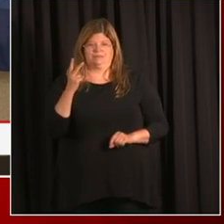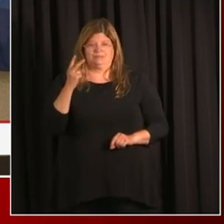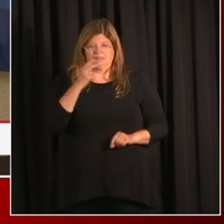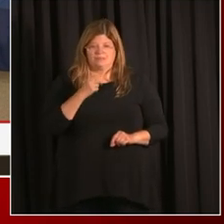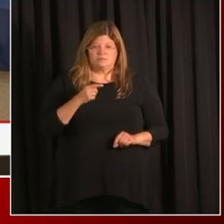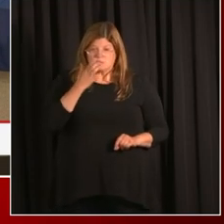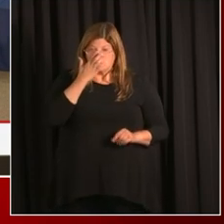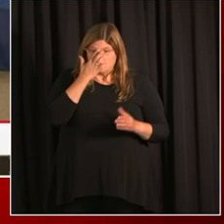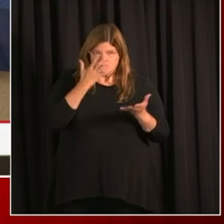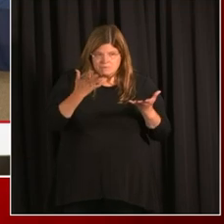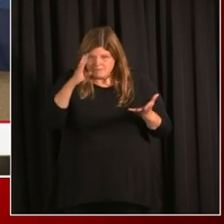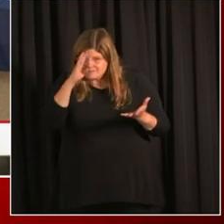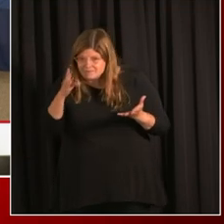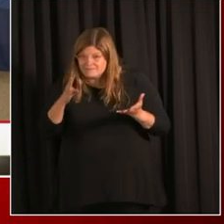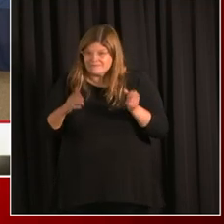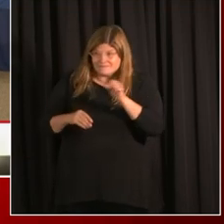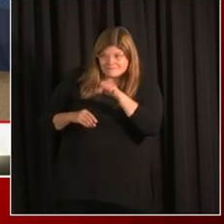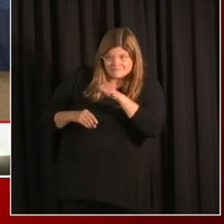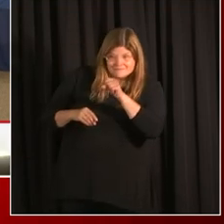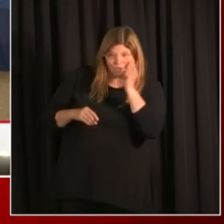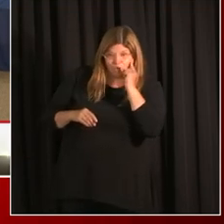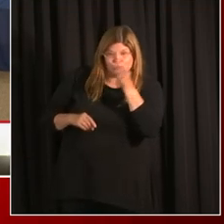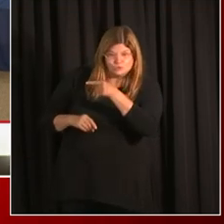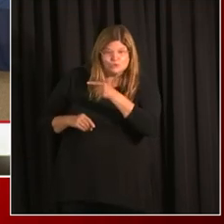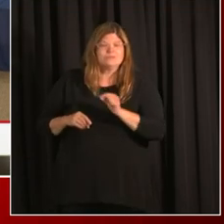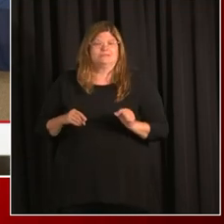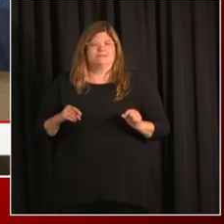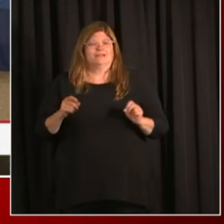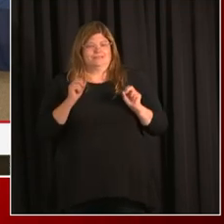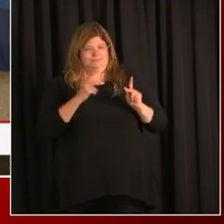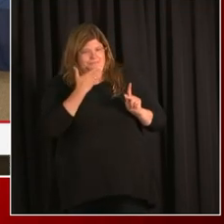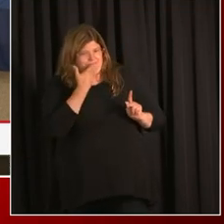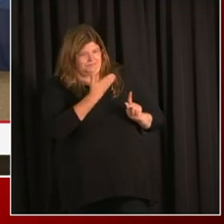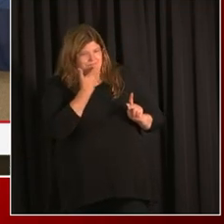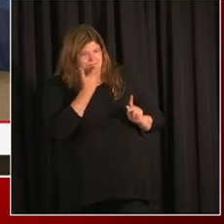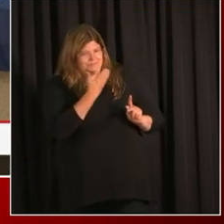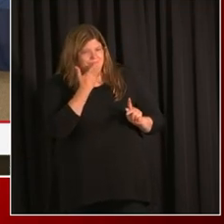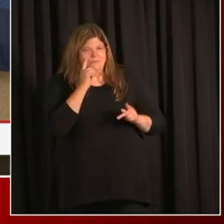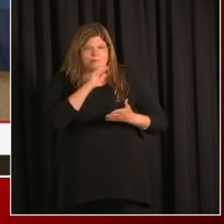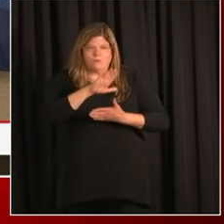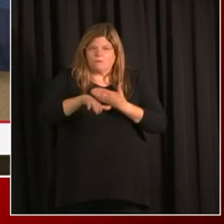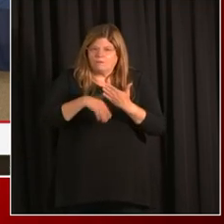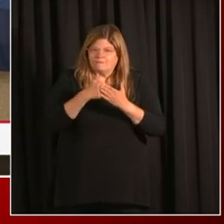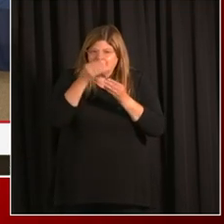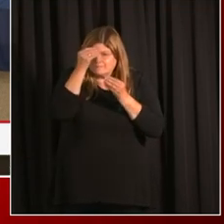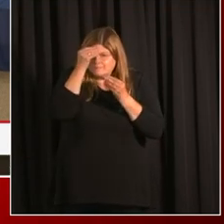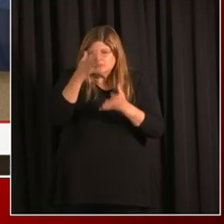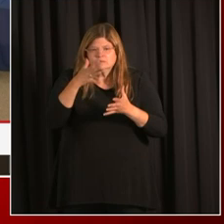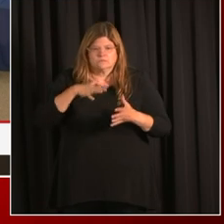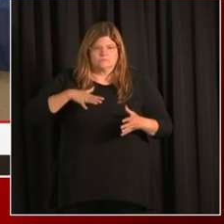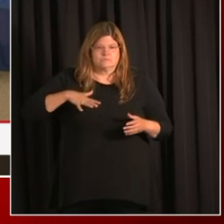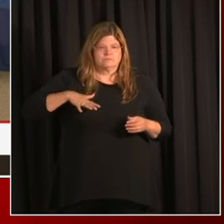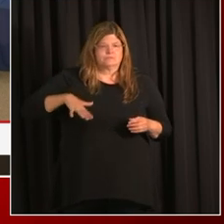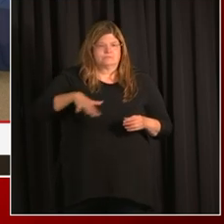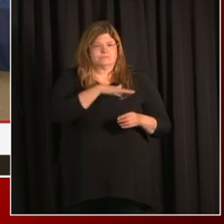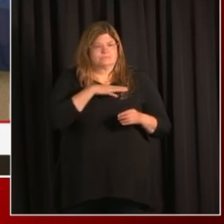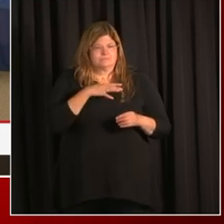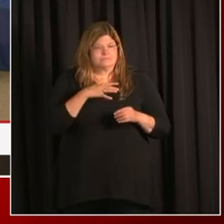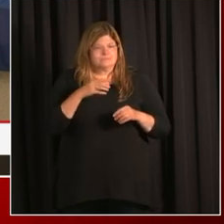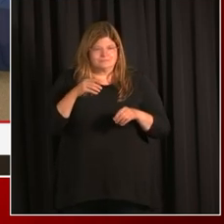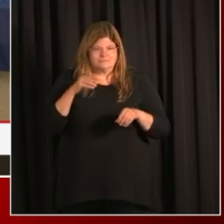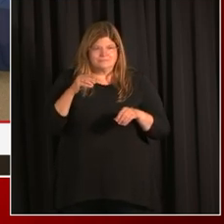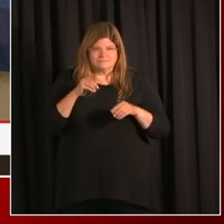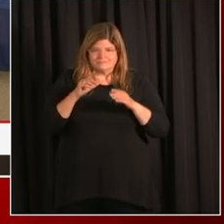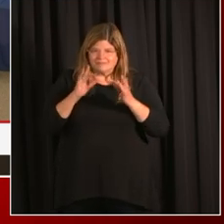Hello? Yes, Eddie, we can hear you. Thank you much for all the information that all of you disseminate to everybody. It is